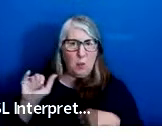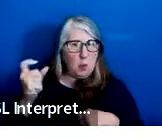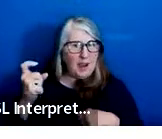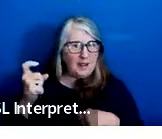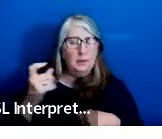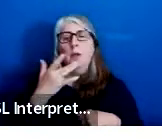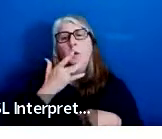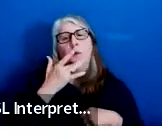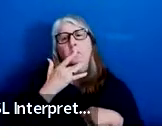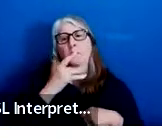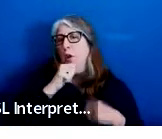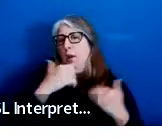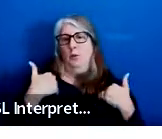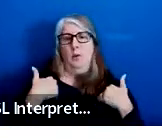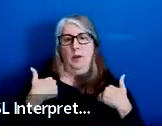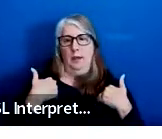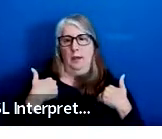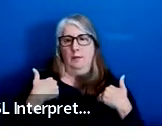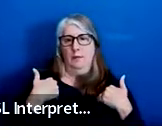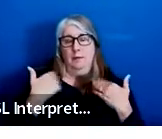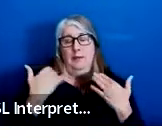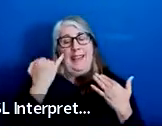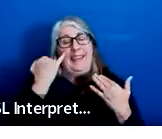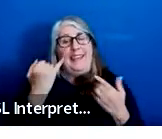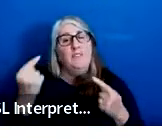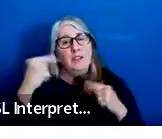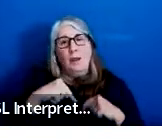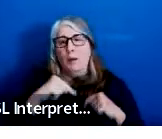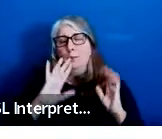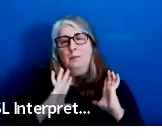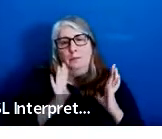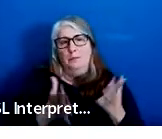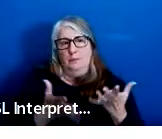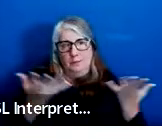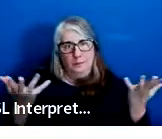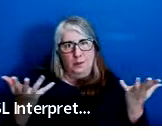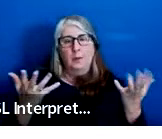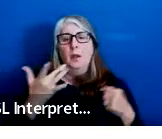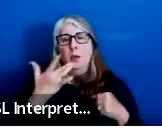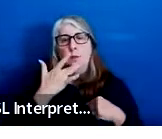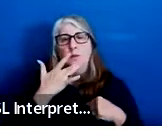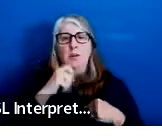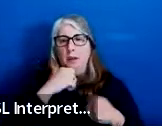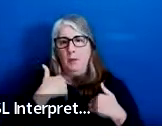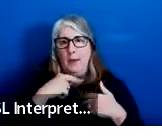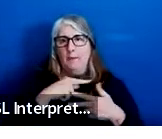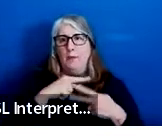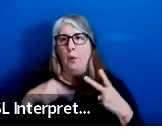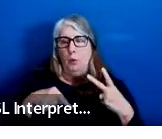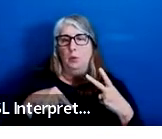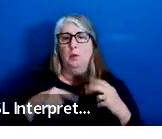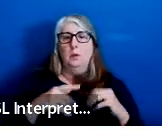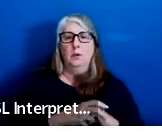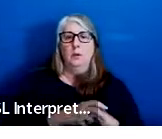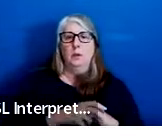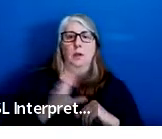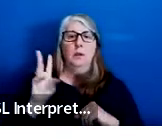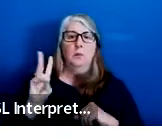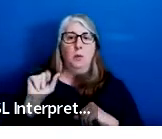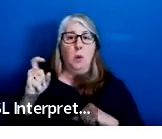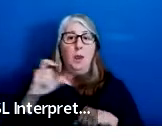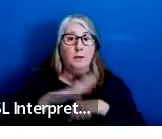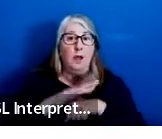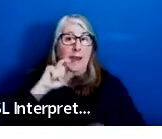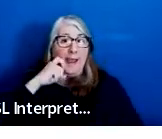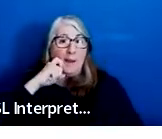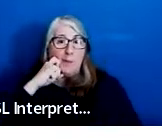not to have those. It's not the end of the world if they come in, but we prefer not to have those. But like the wax that's on an apple, like